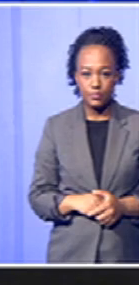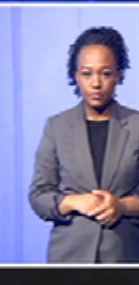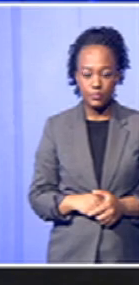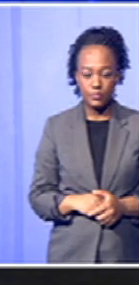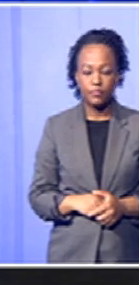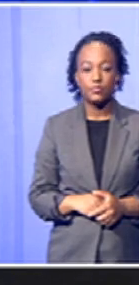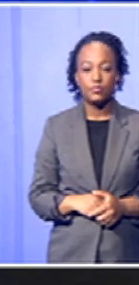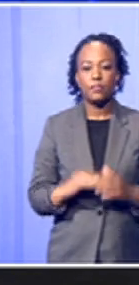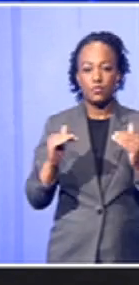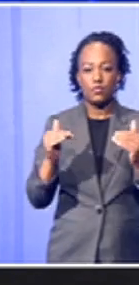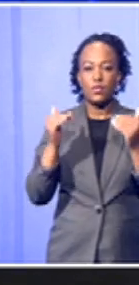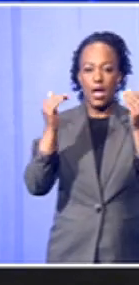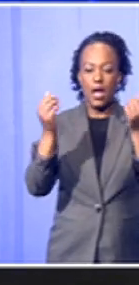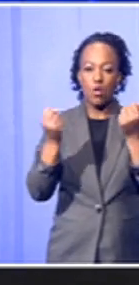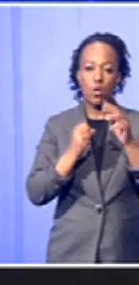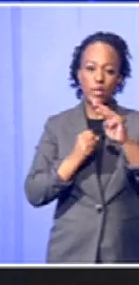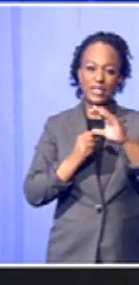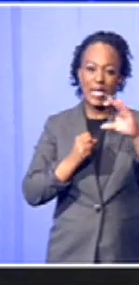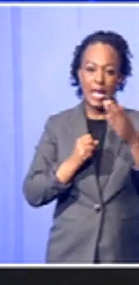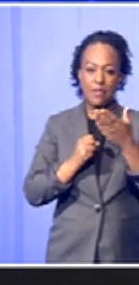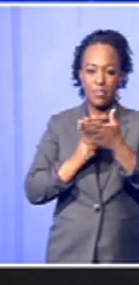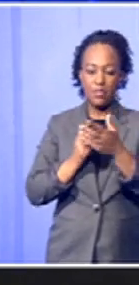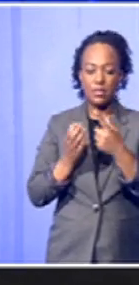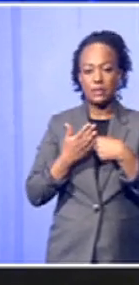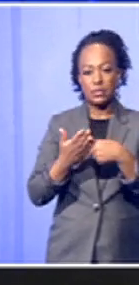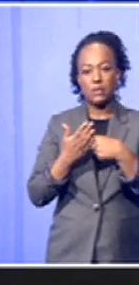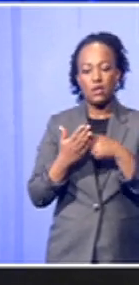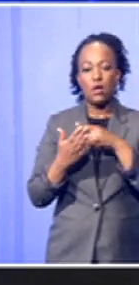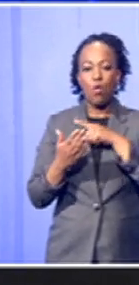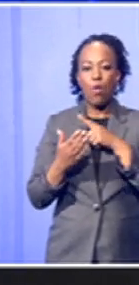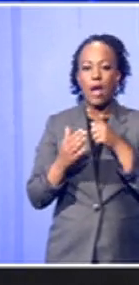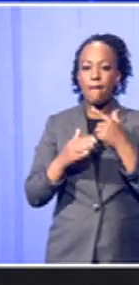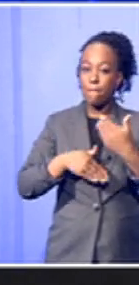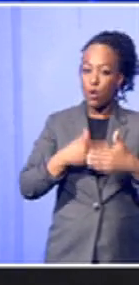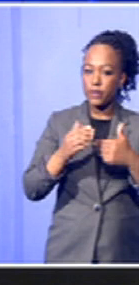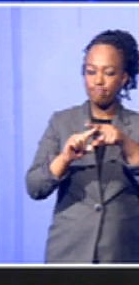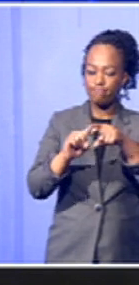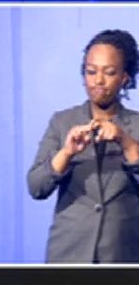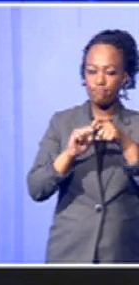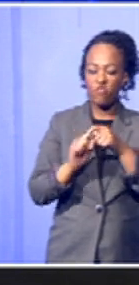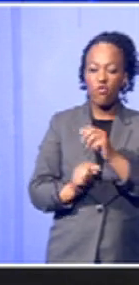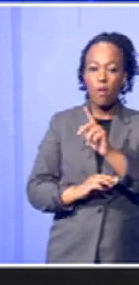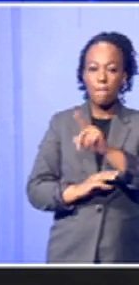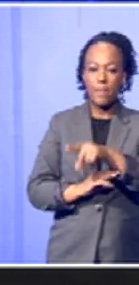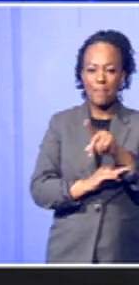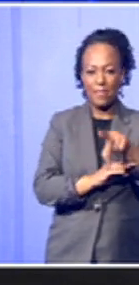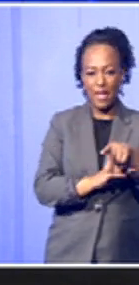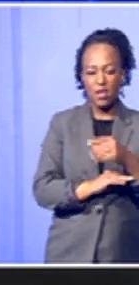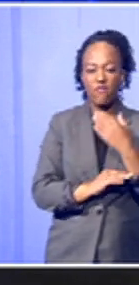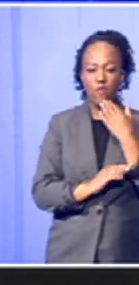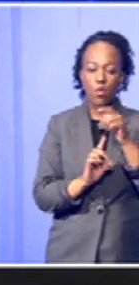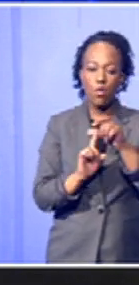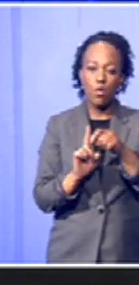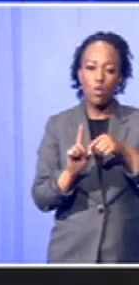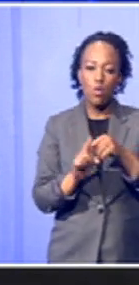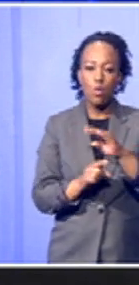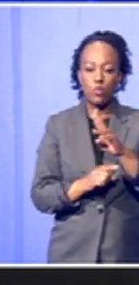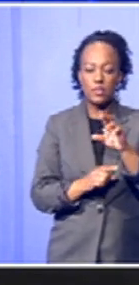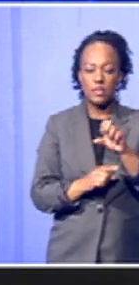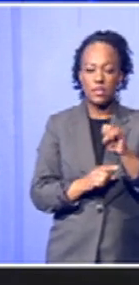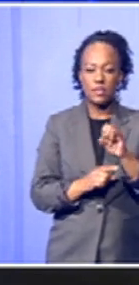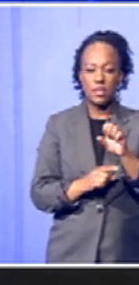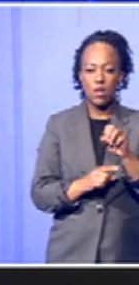The High Court in the Western Cape is discussing the envisaged impeachment process for Public Protector Advocate Busisiwe Mkhwebane. Our SABC News